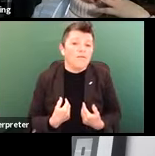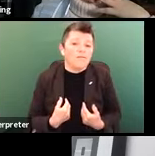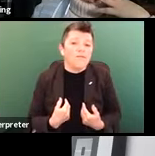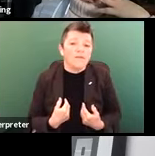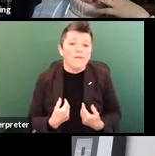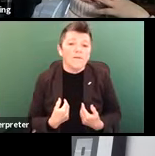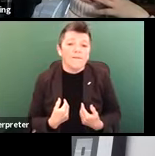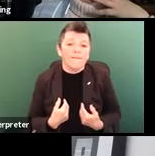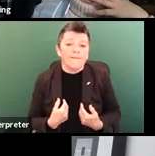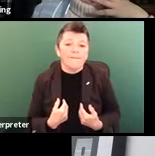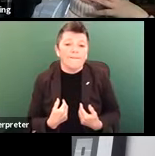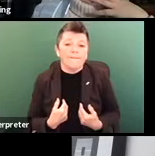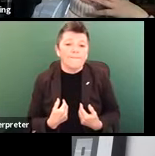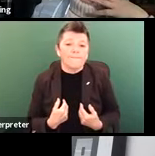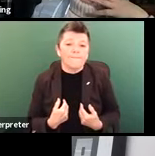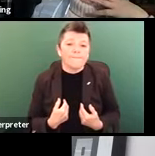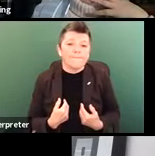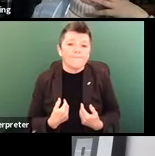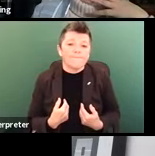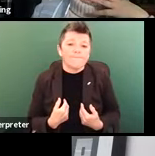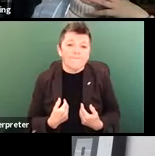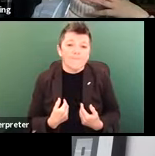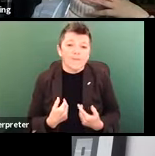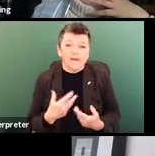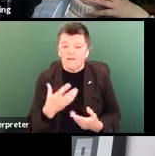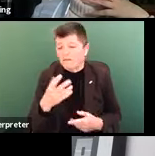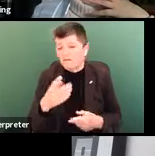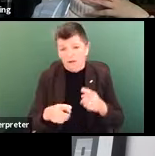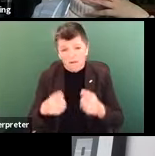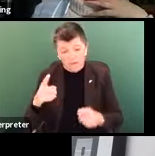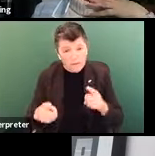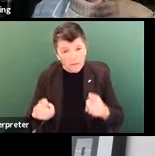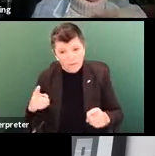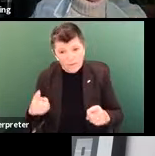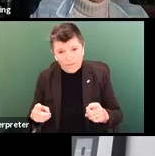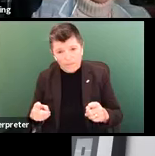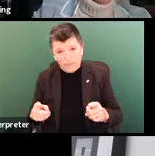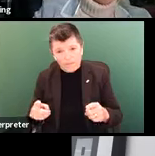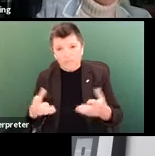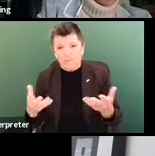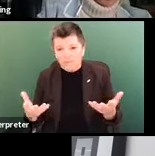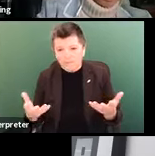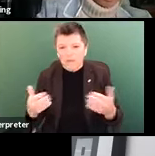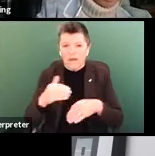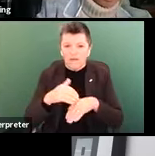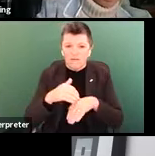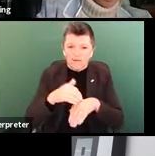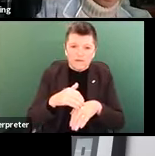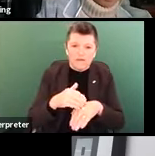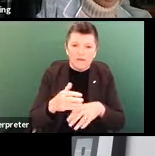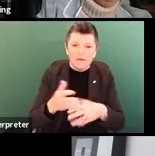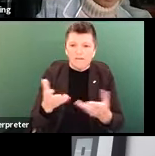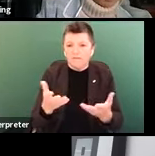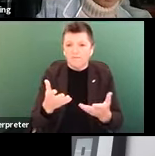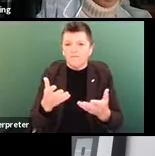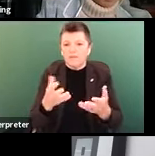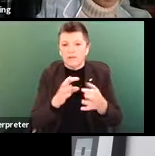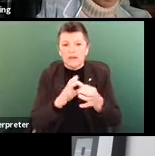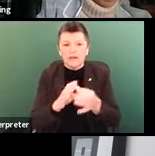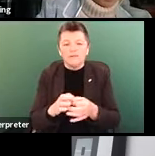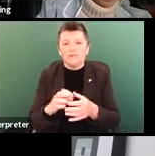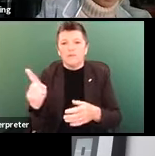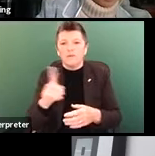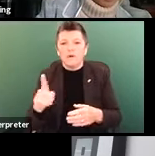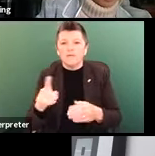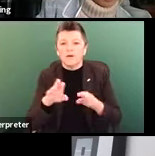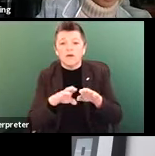is a variable affected by the level of democracy,